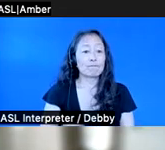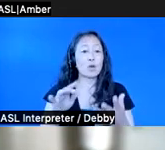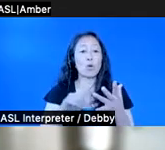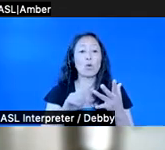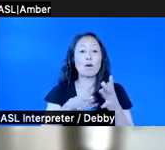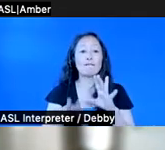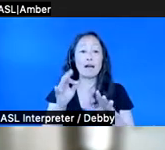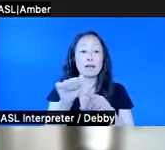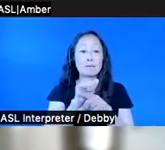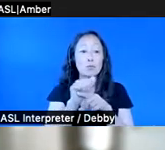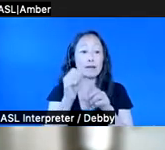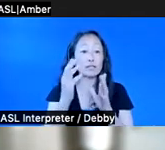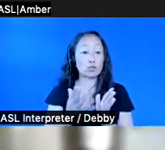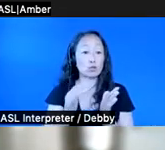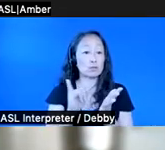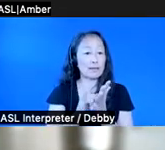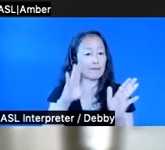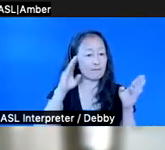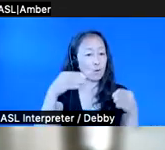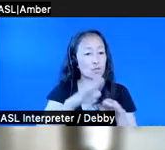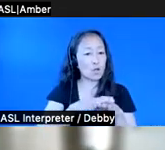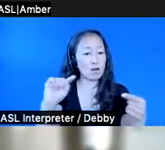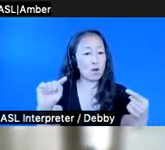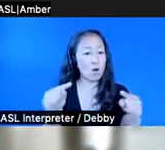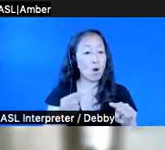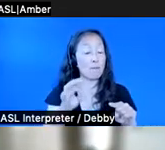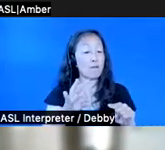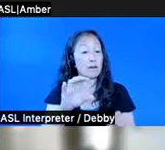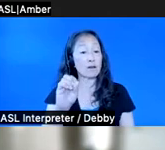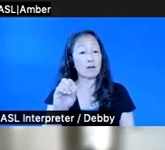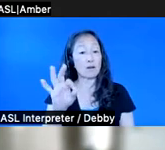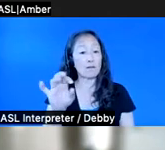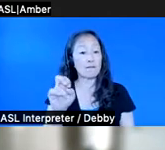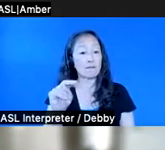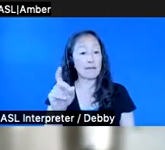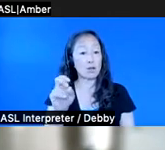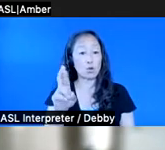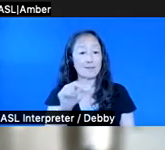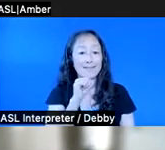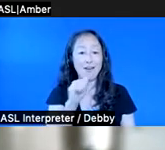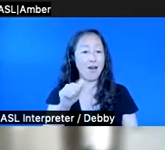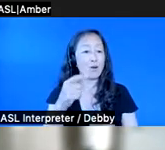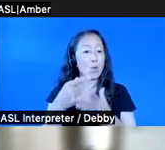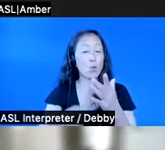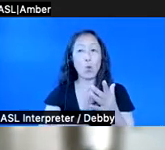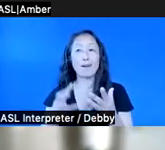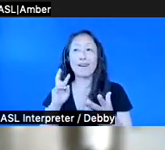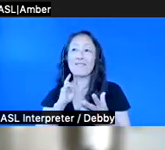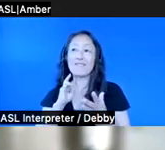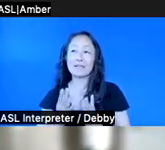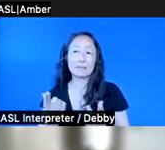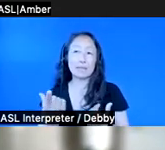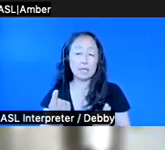I think that's really critical. It's really not about what the victim did or how